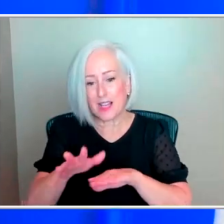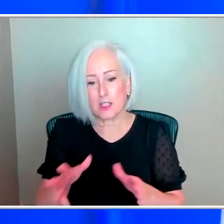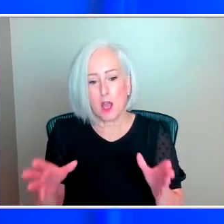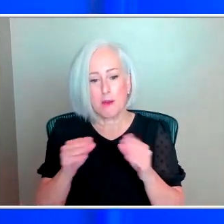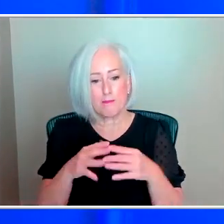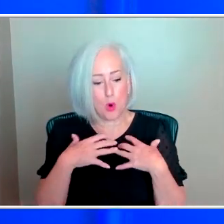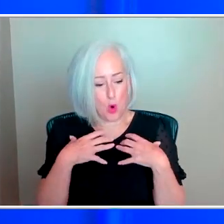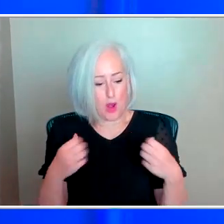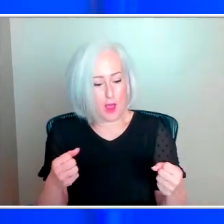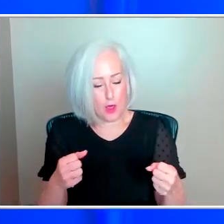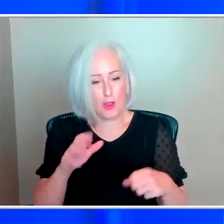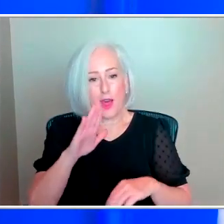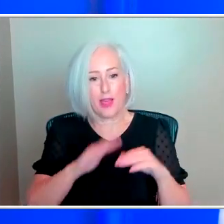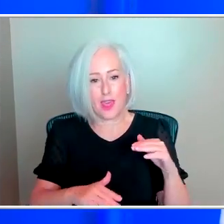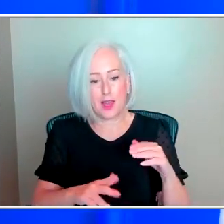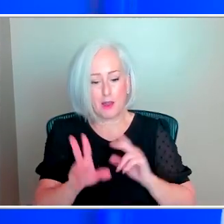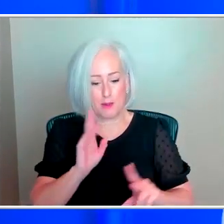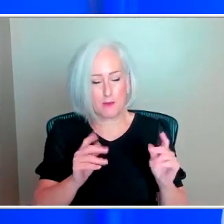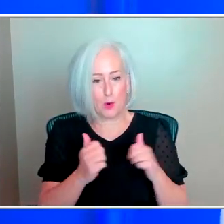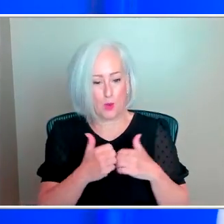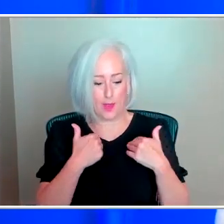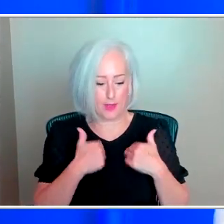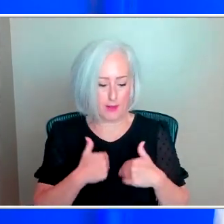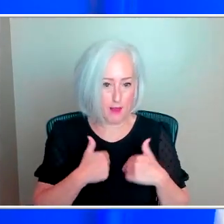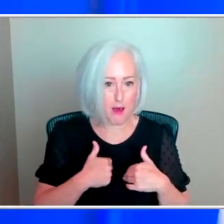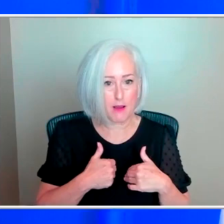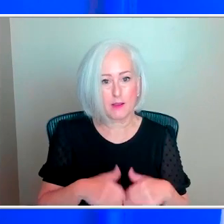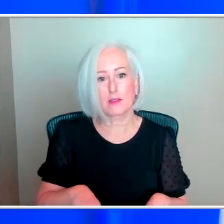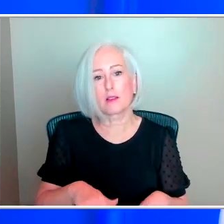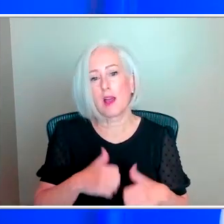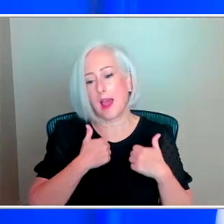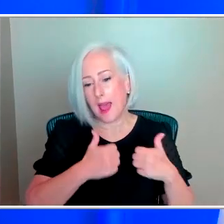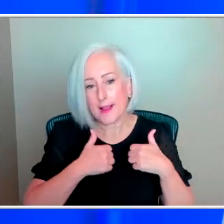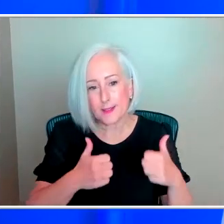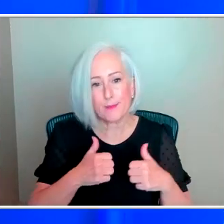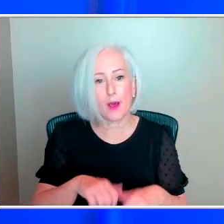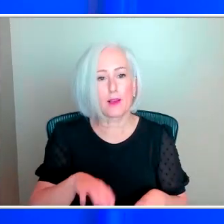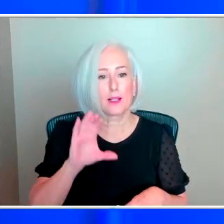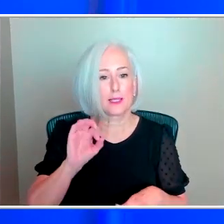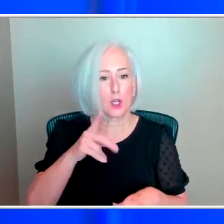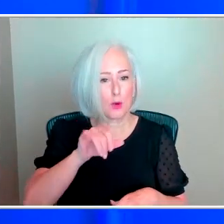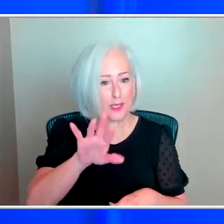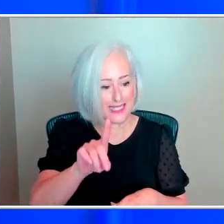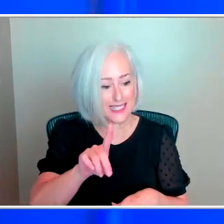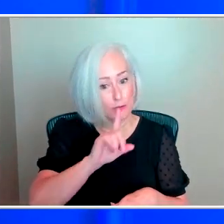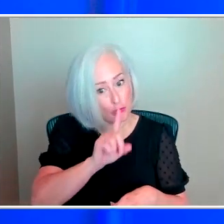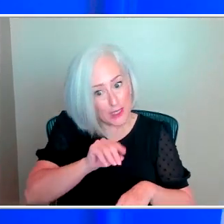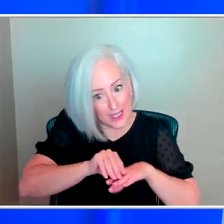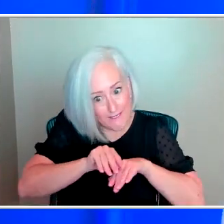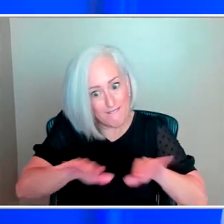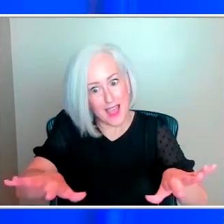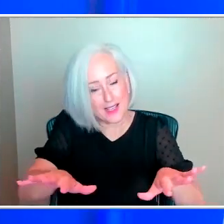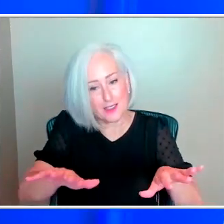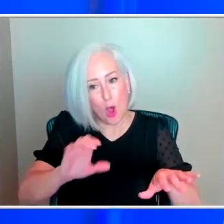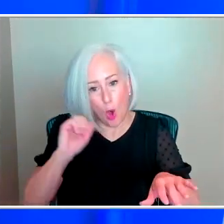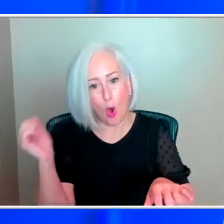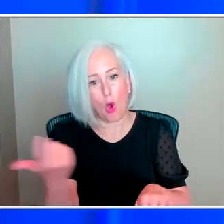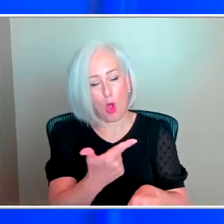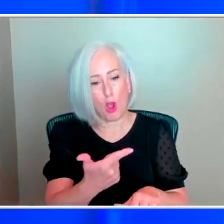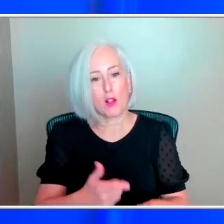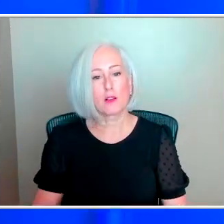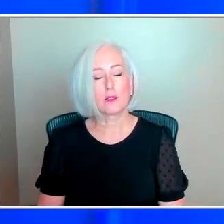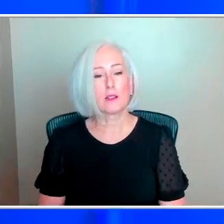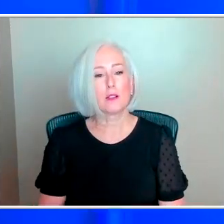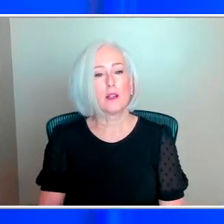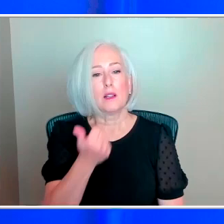with airway disease, asthma, or COPD. It has greater effects. It affects all of us. And so anything we can